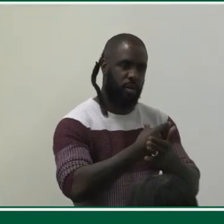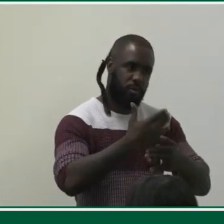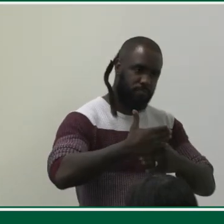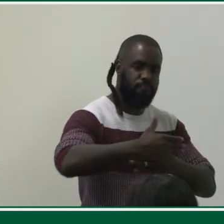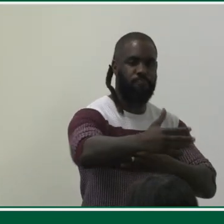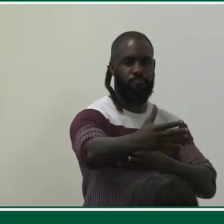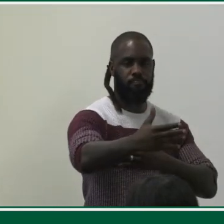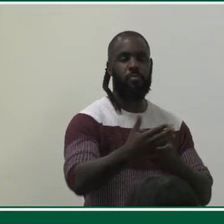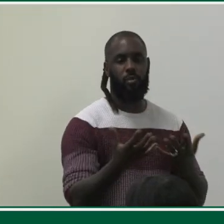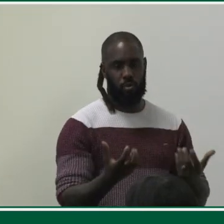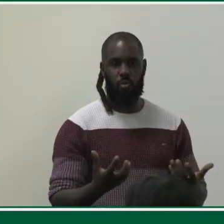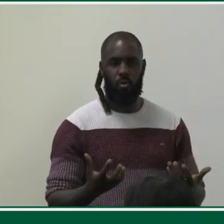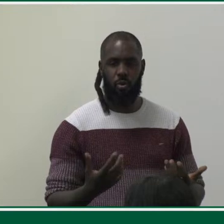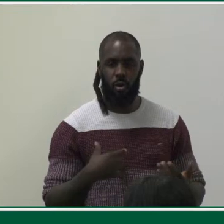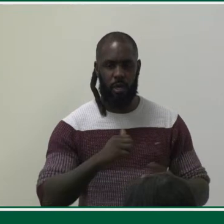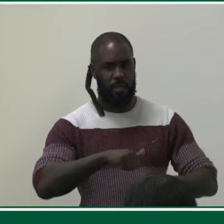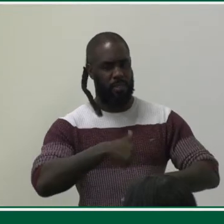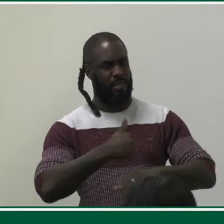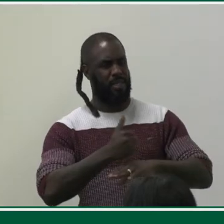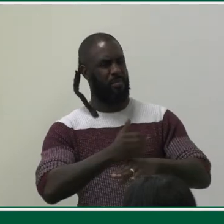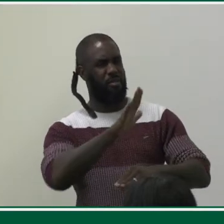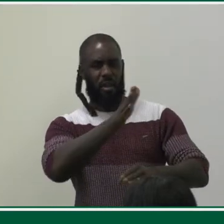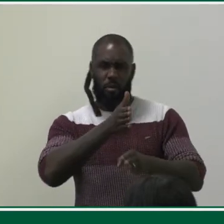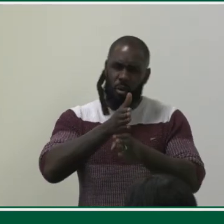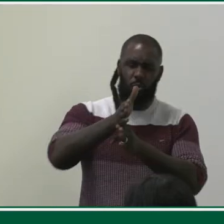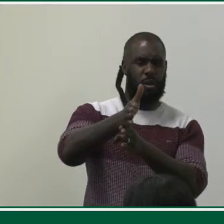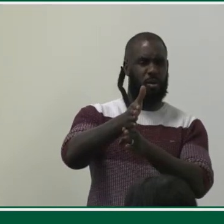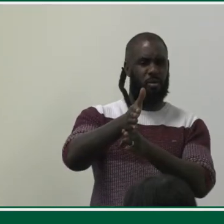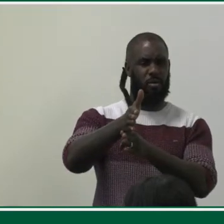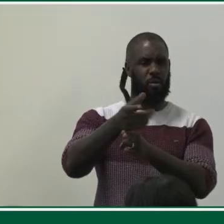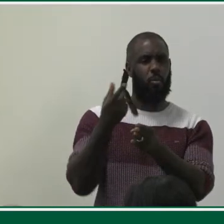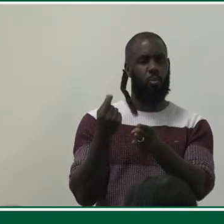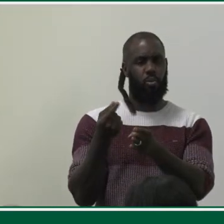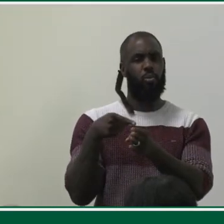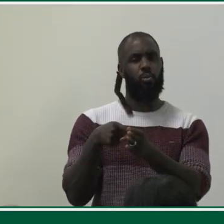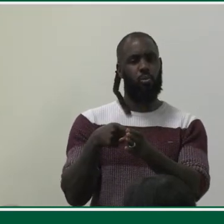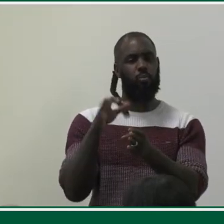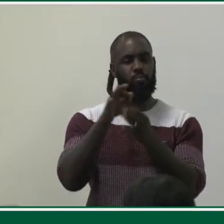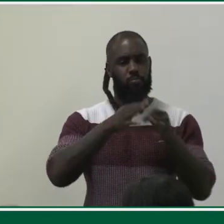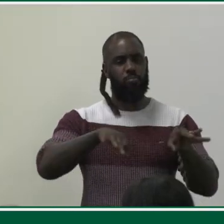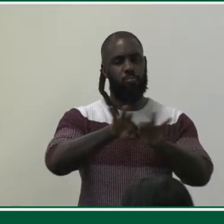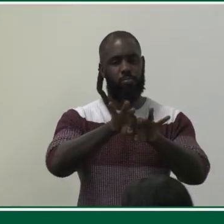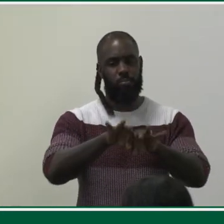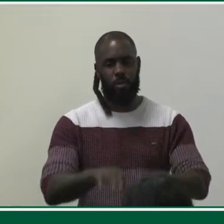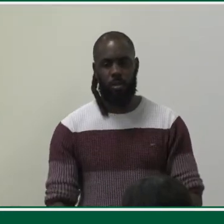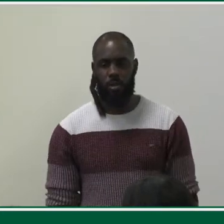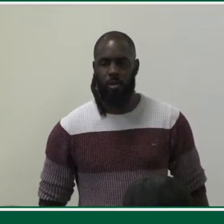So we want them to be set up with their career as well. Thank you.